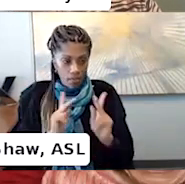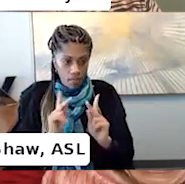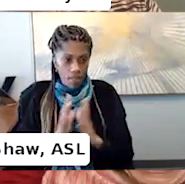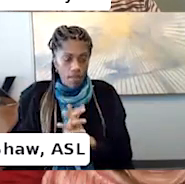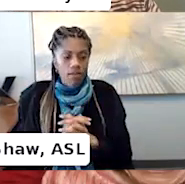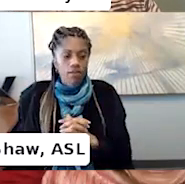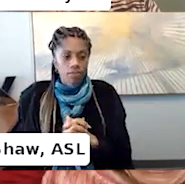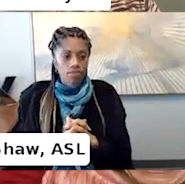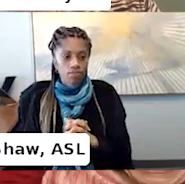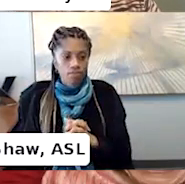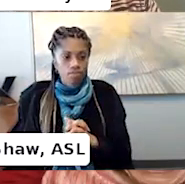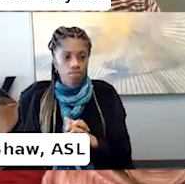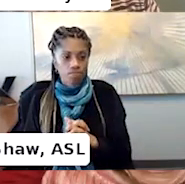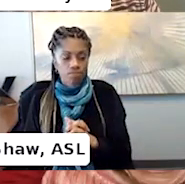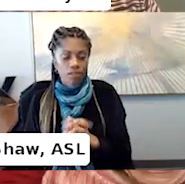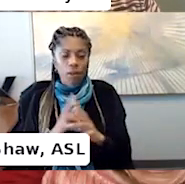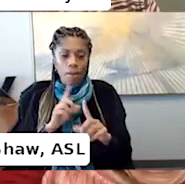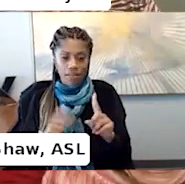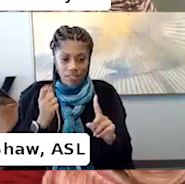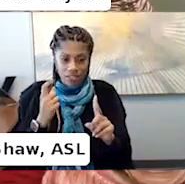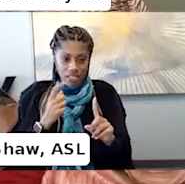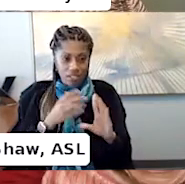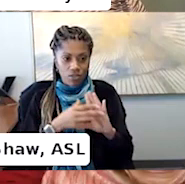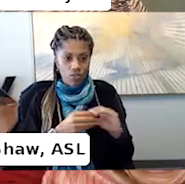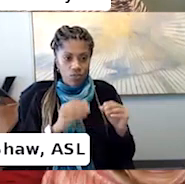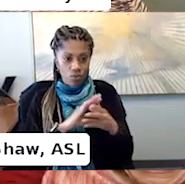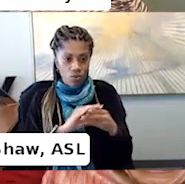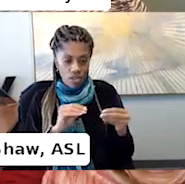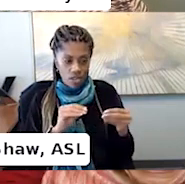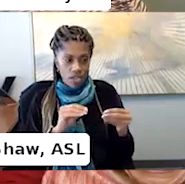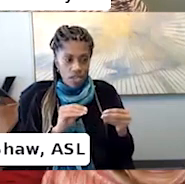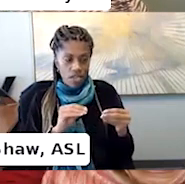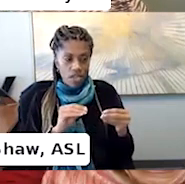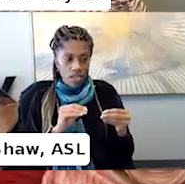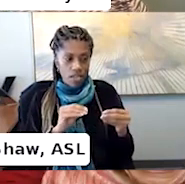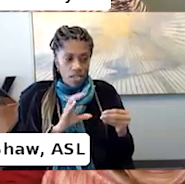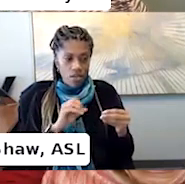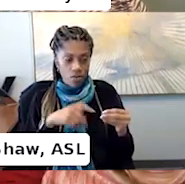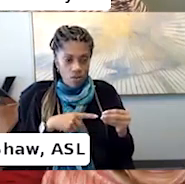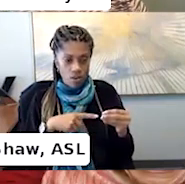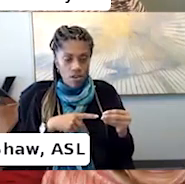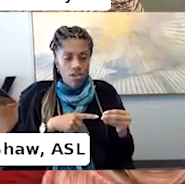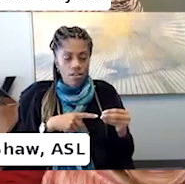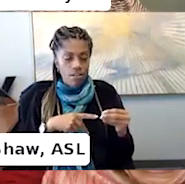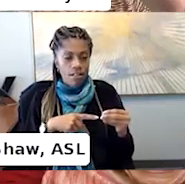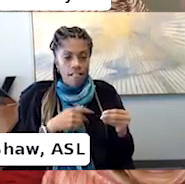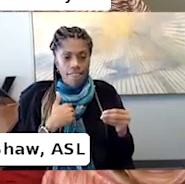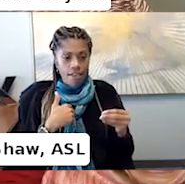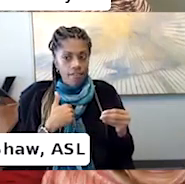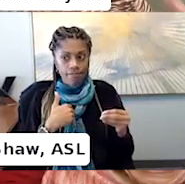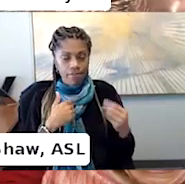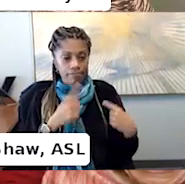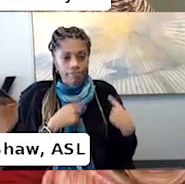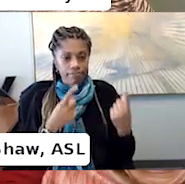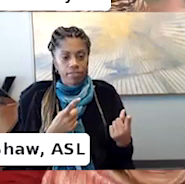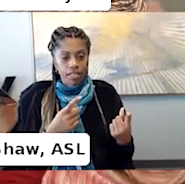this work for a very long time. Our Griot project is something that's legendary, and we've been doing these stories. Are not